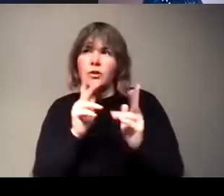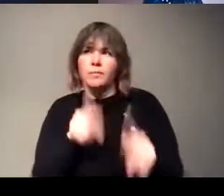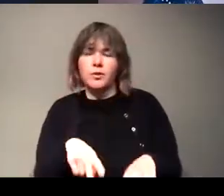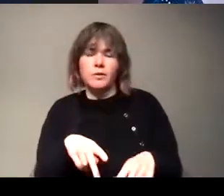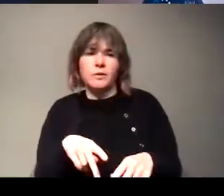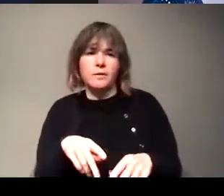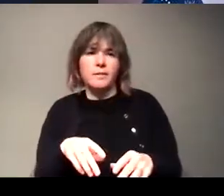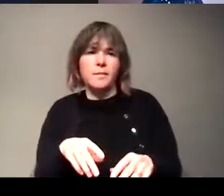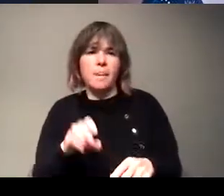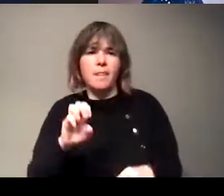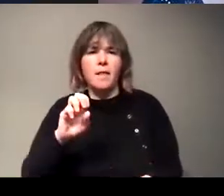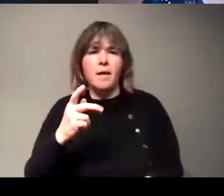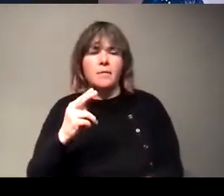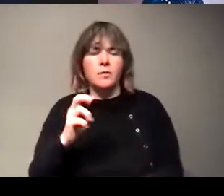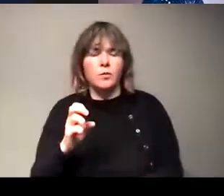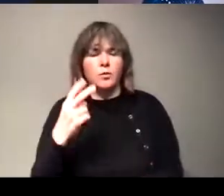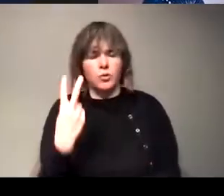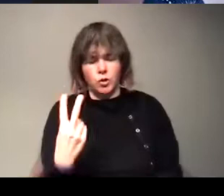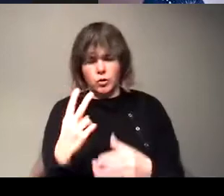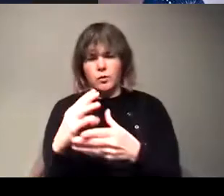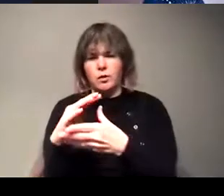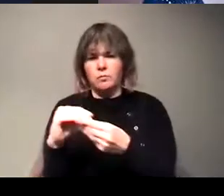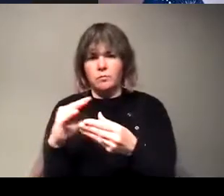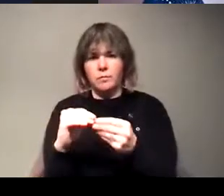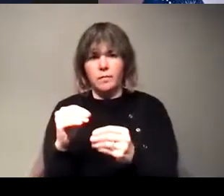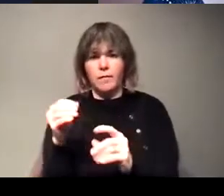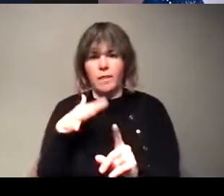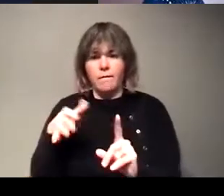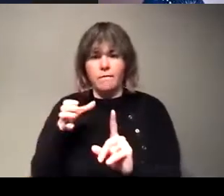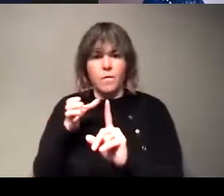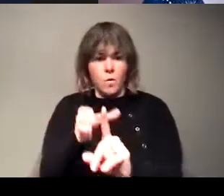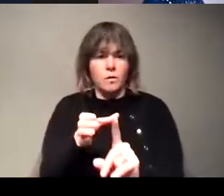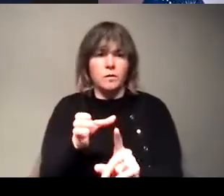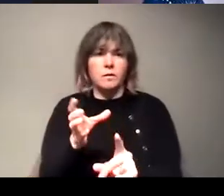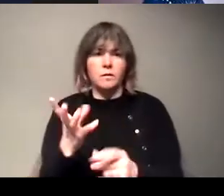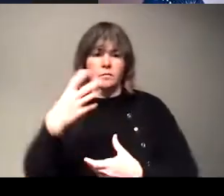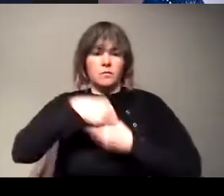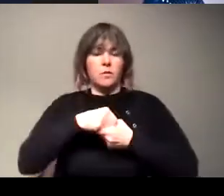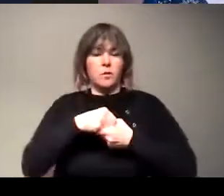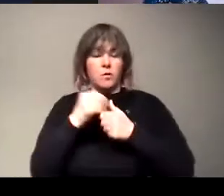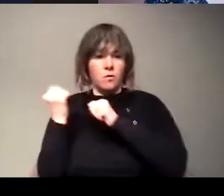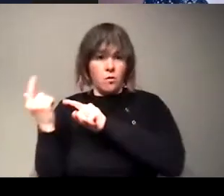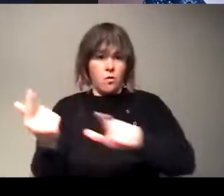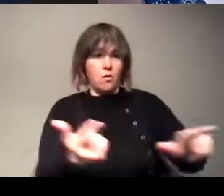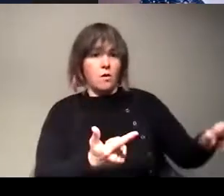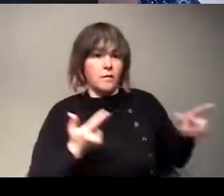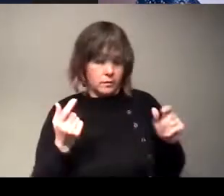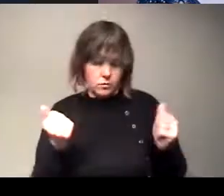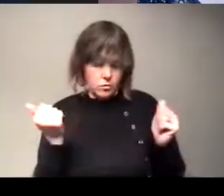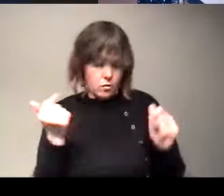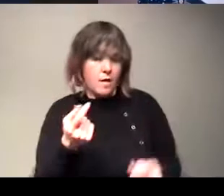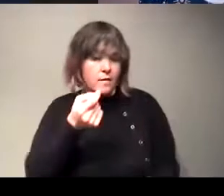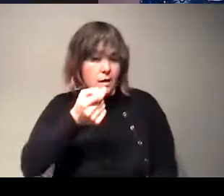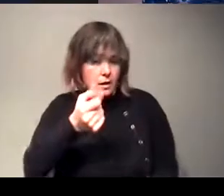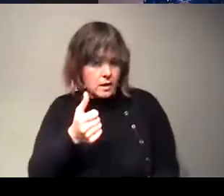believe in episode 2 it was stated that the Force does lie in all of us. We all have a little